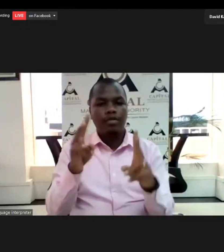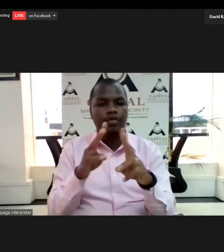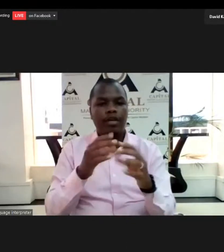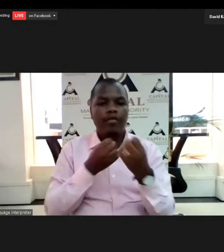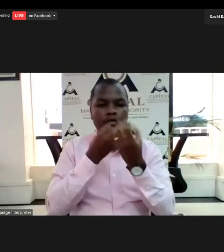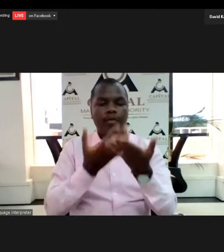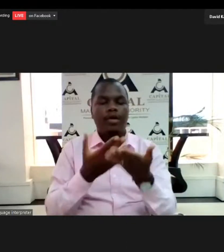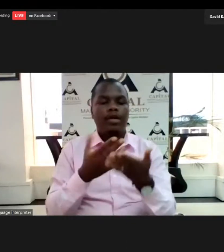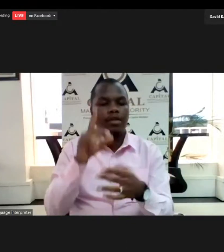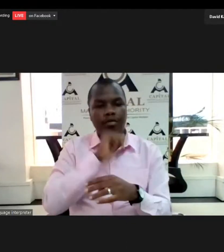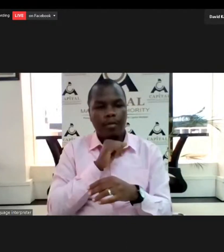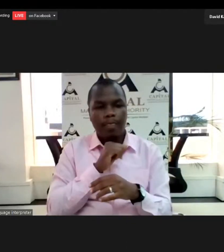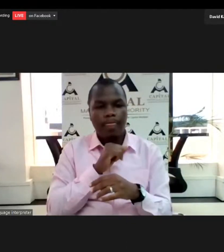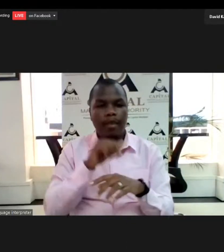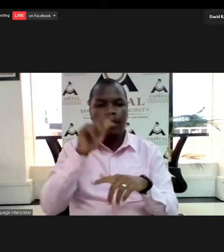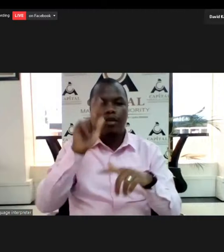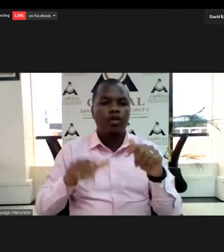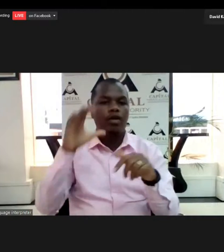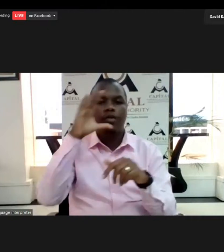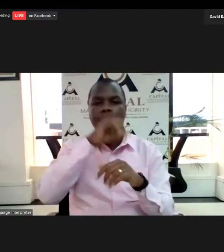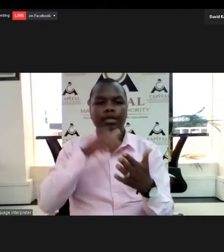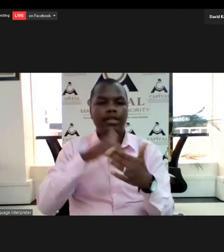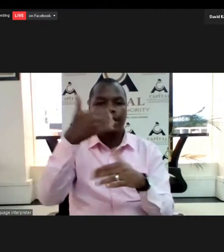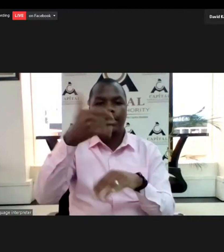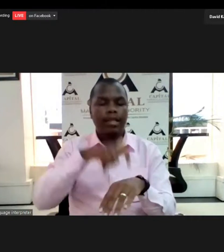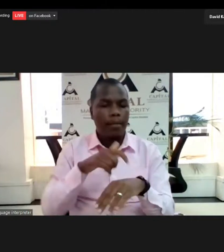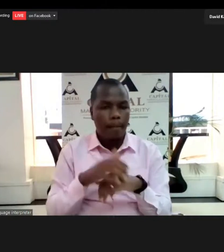informative. I cannot afford to miss it next time.